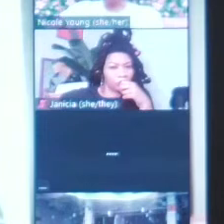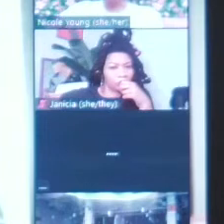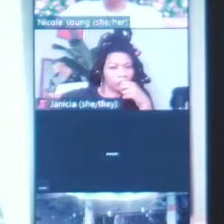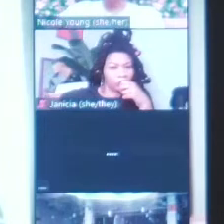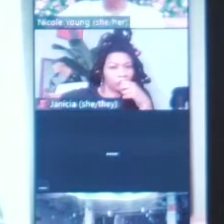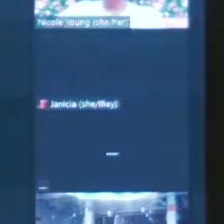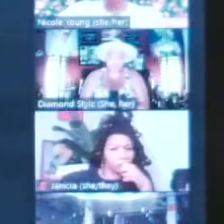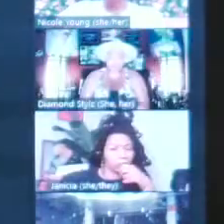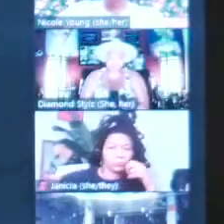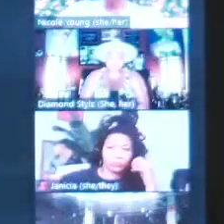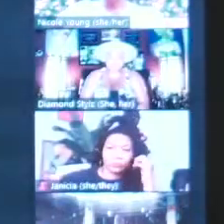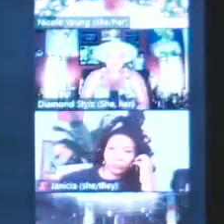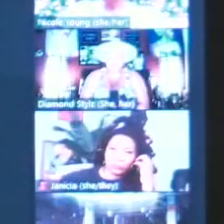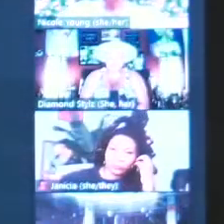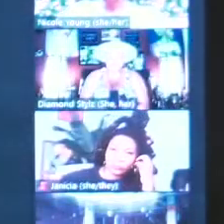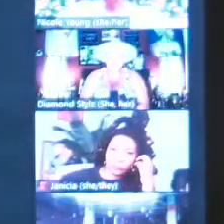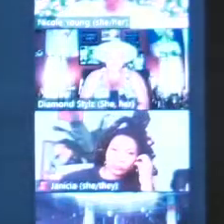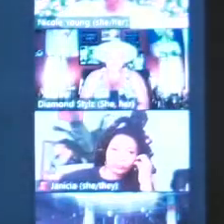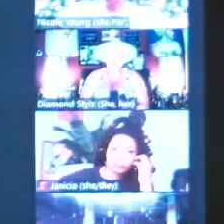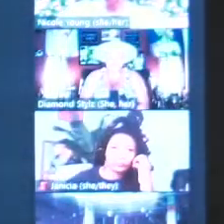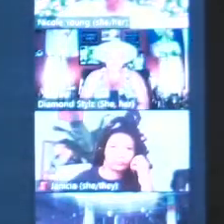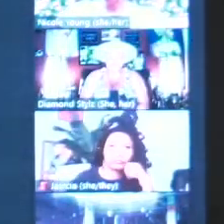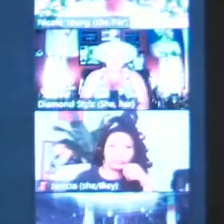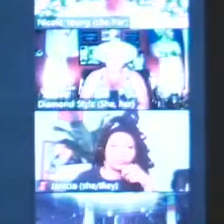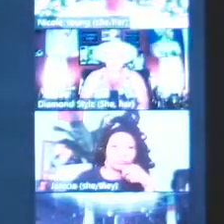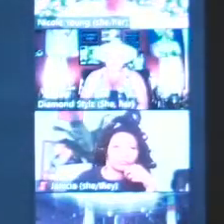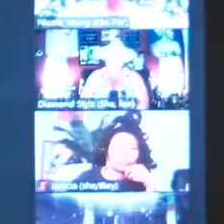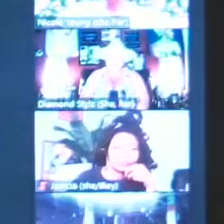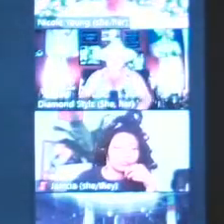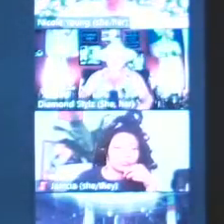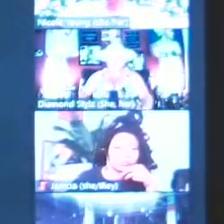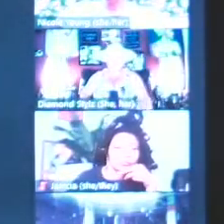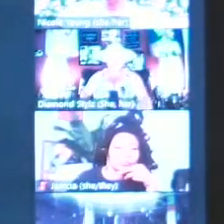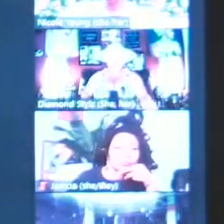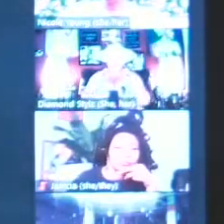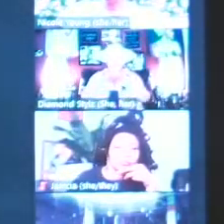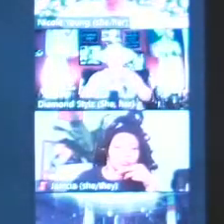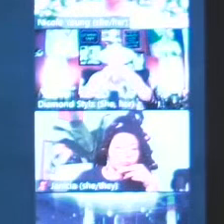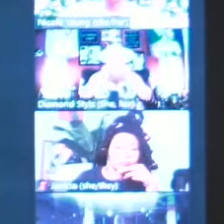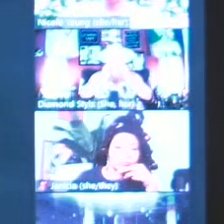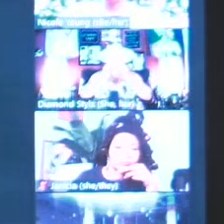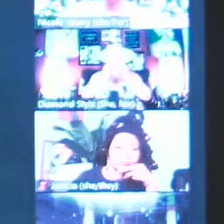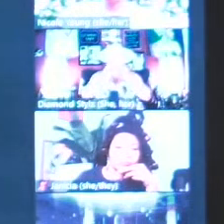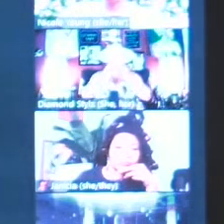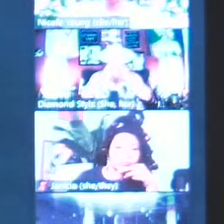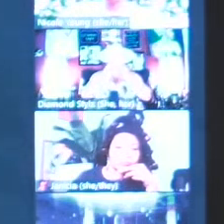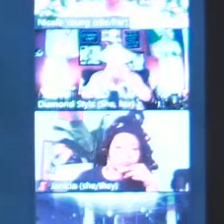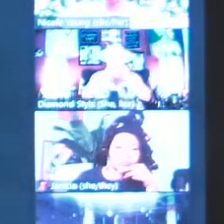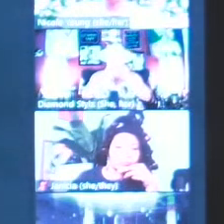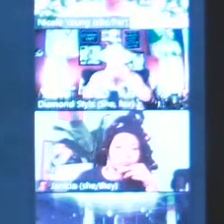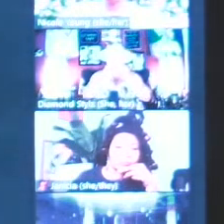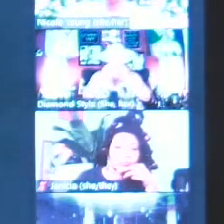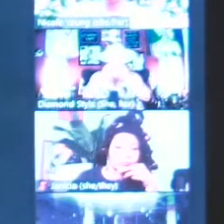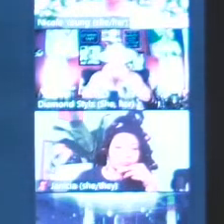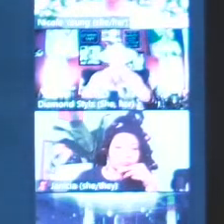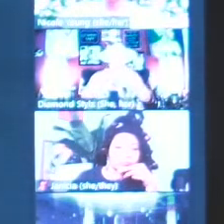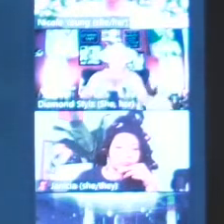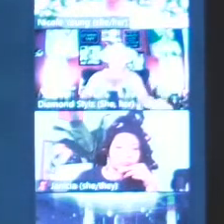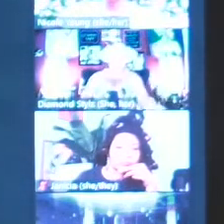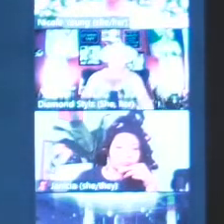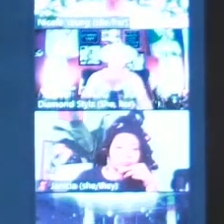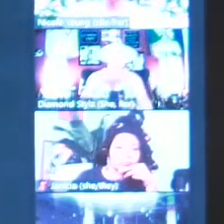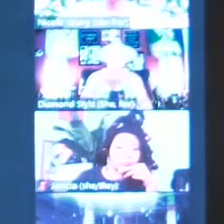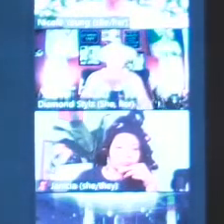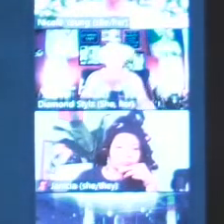Exactly. These are really, really great points, y'all. I see that we have kind of moved into like talking about the dating and